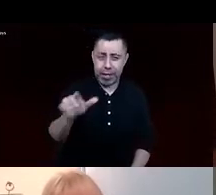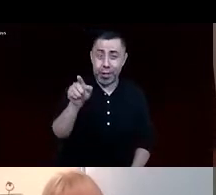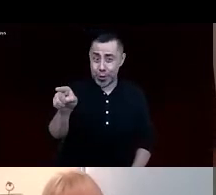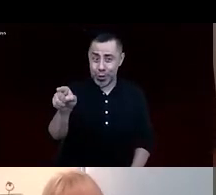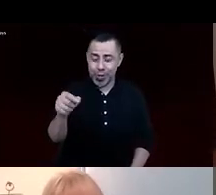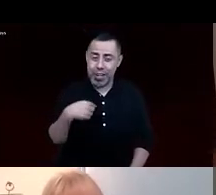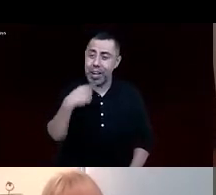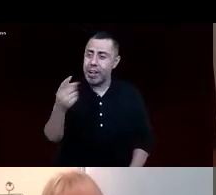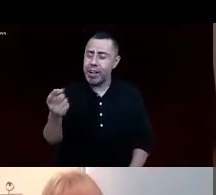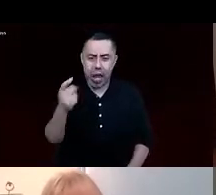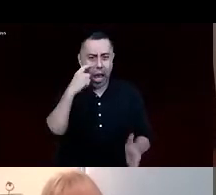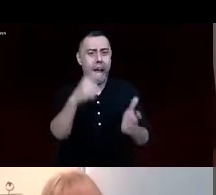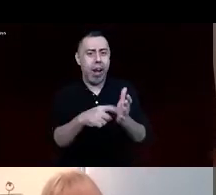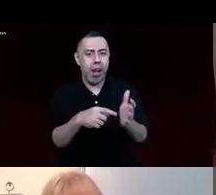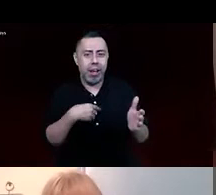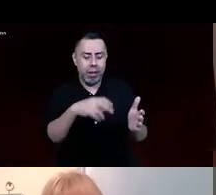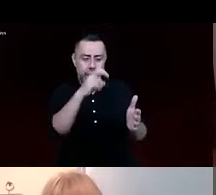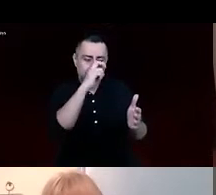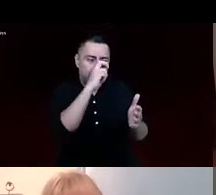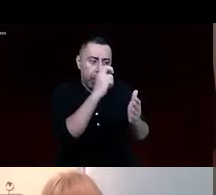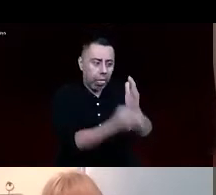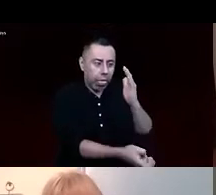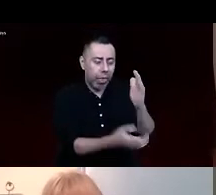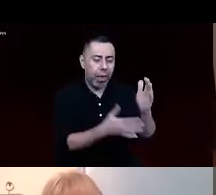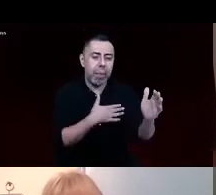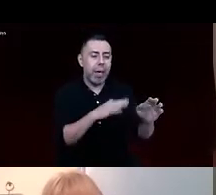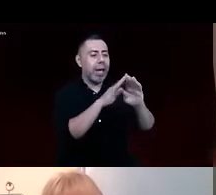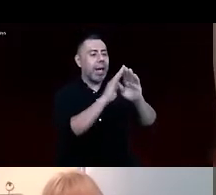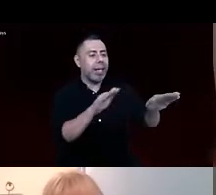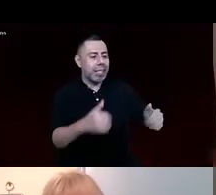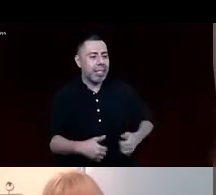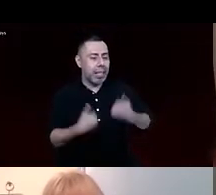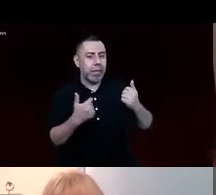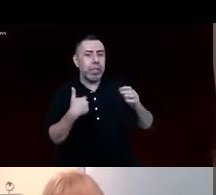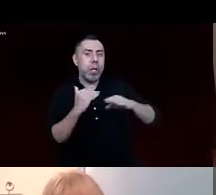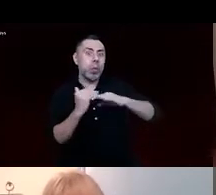my children's lives than I want to be. And,